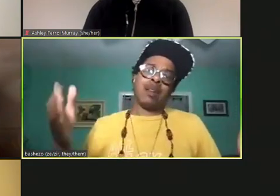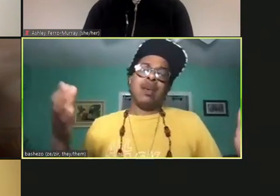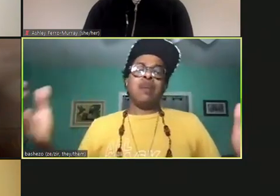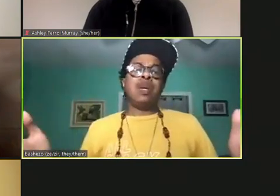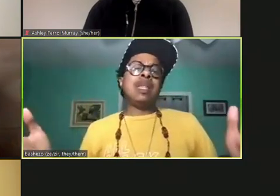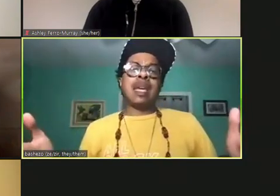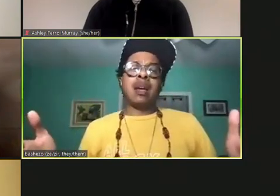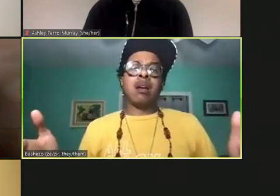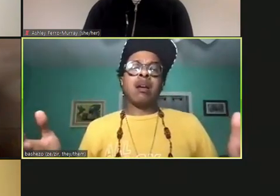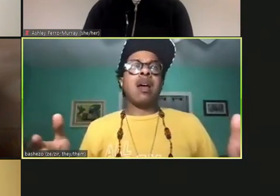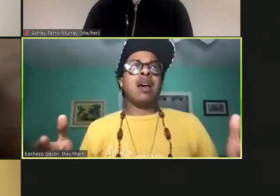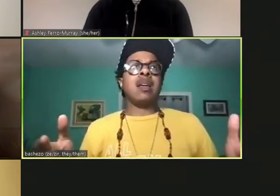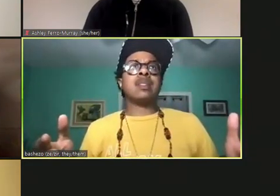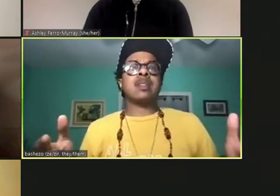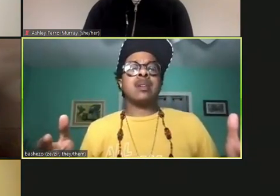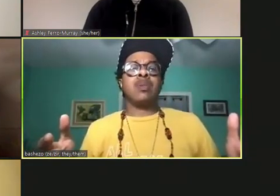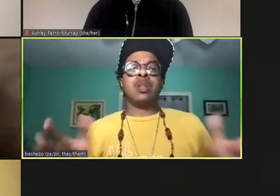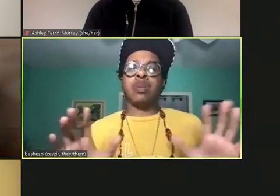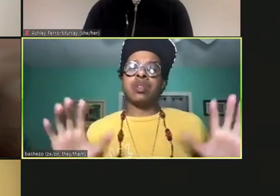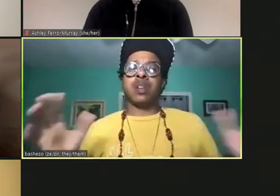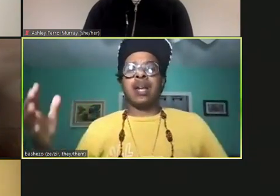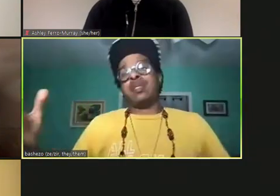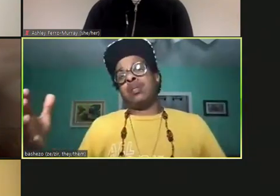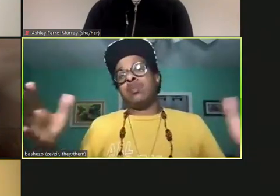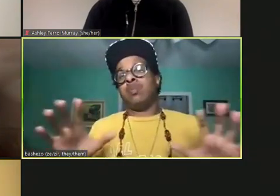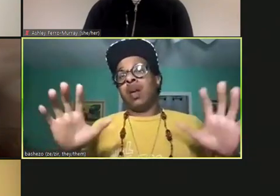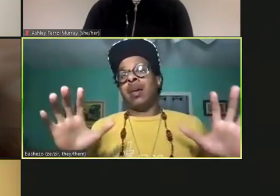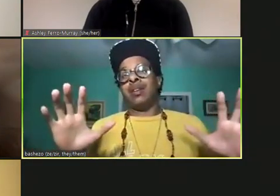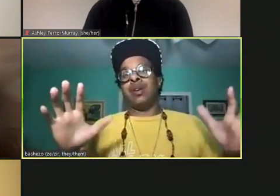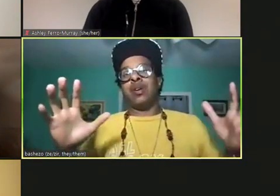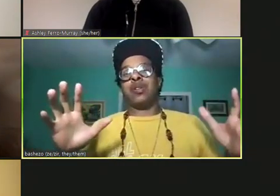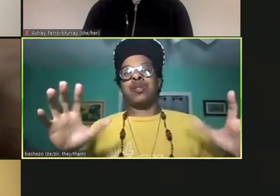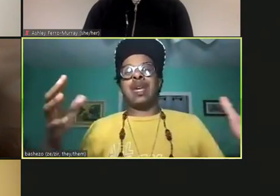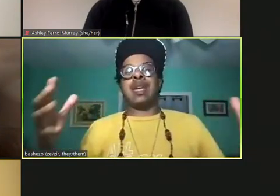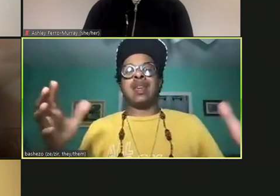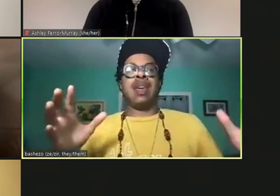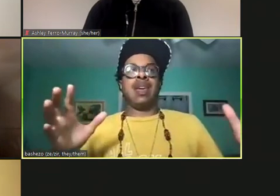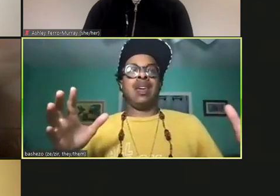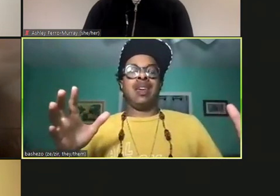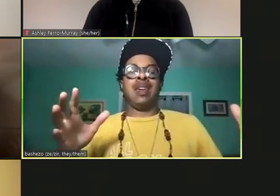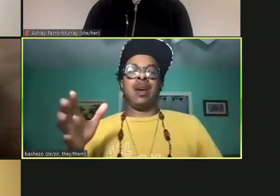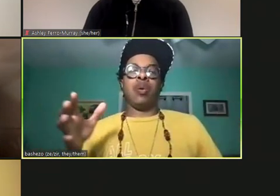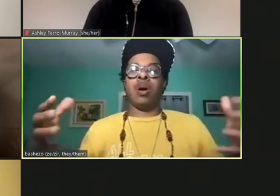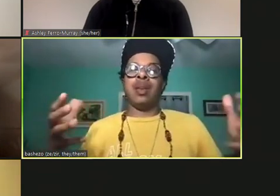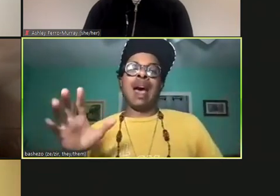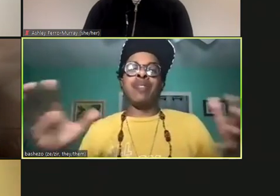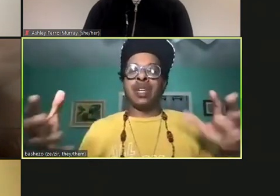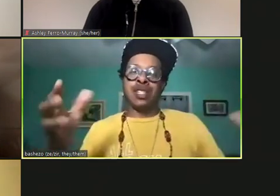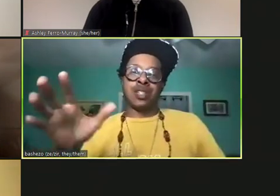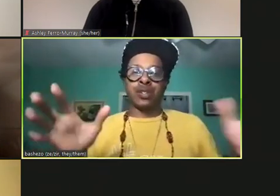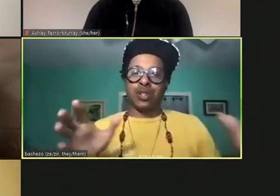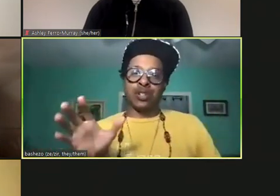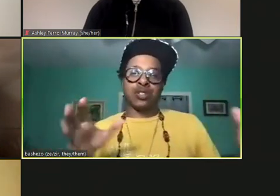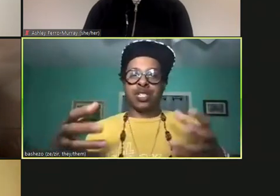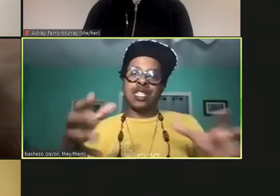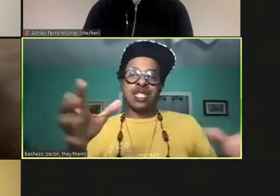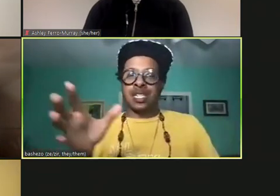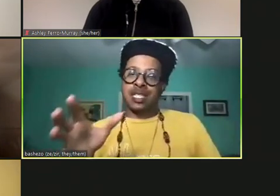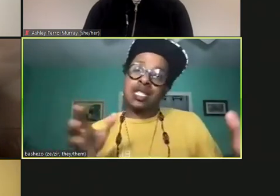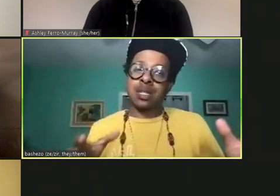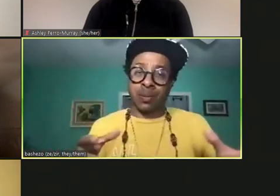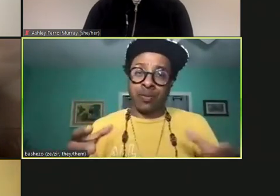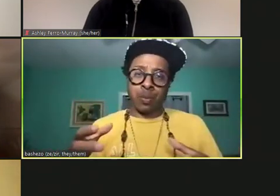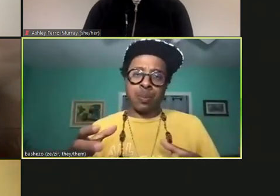who should not be there. And we're trying to, you know, create a navigational